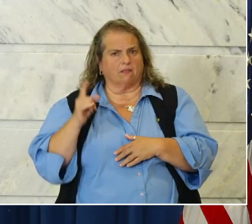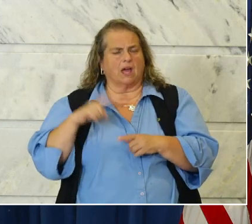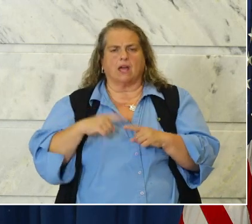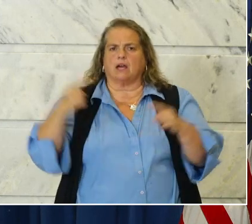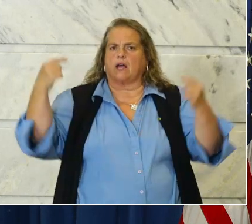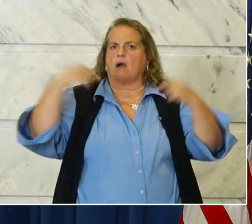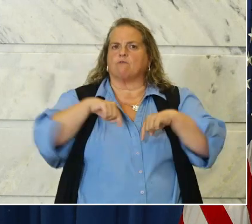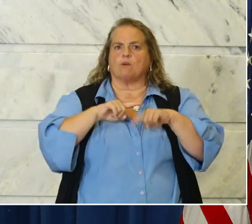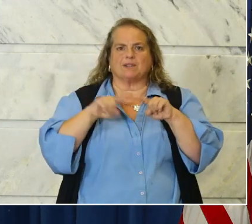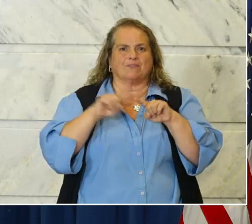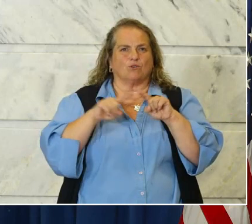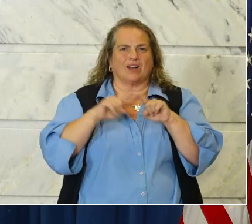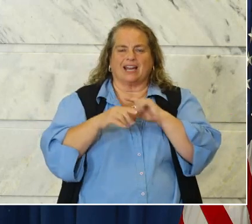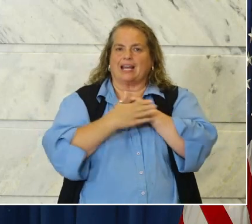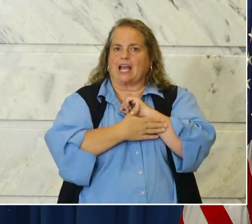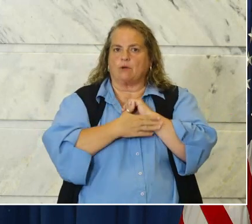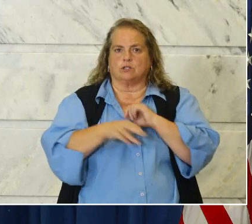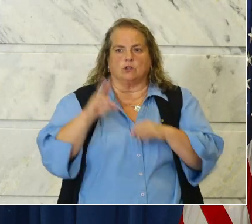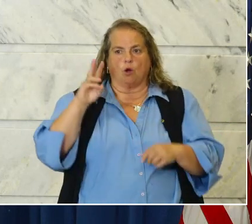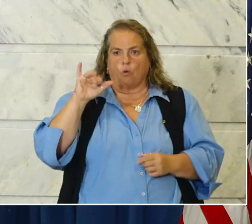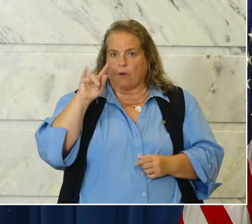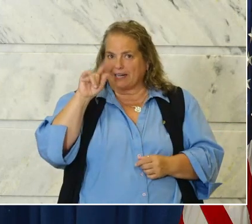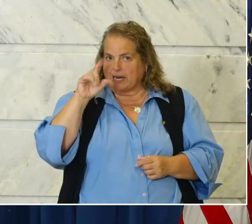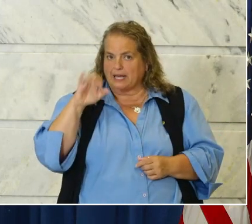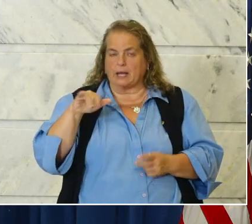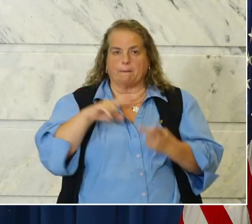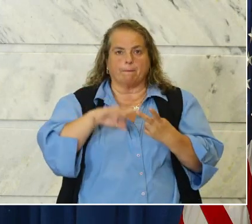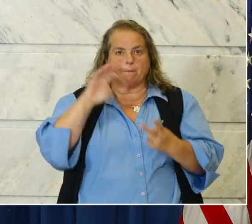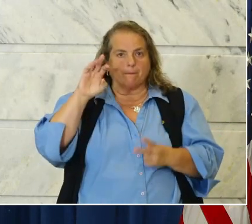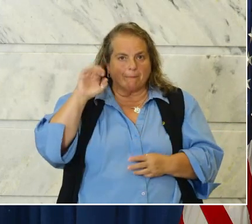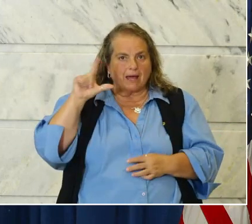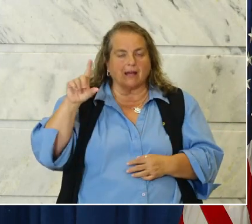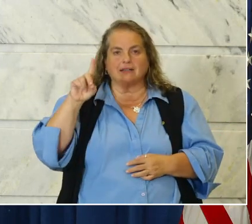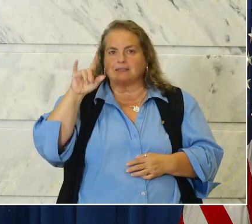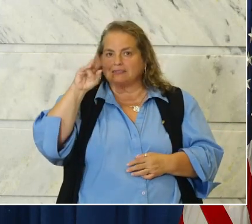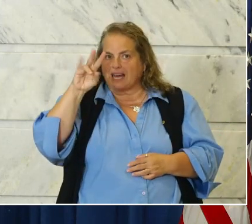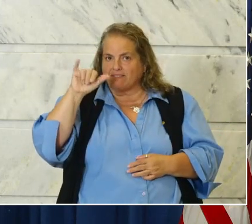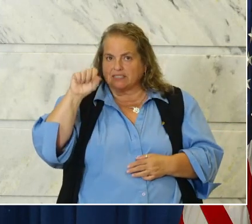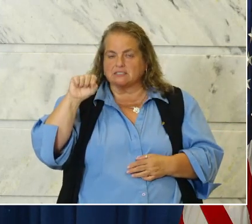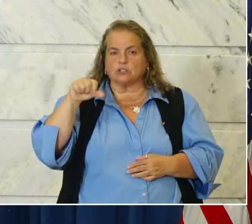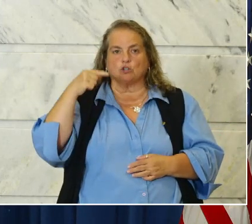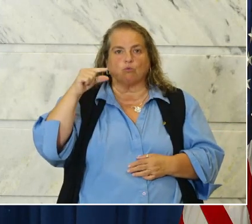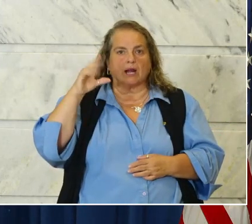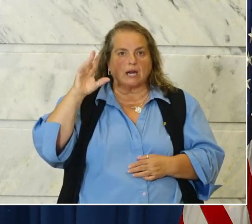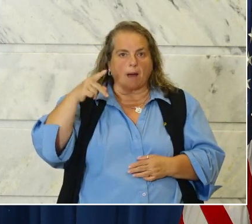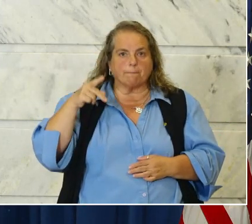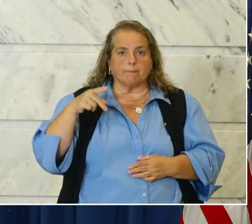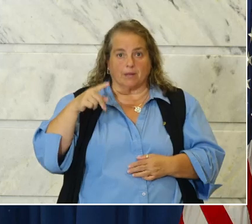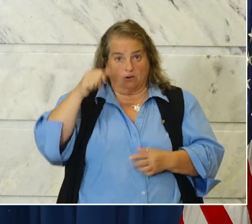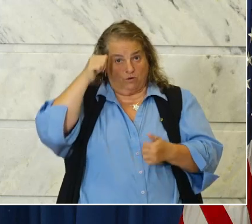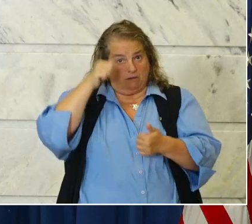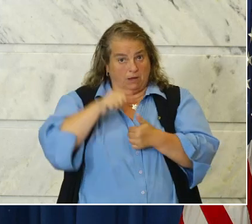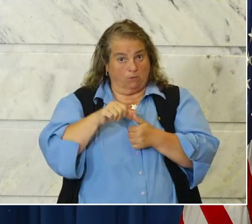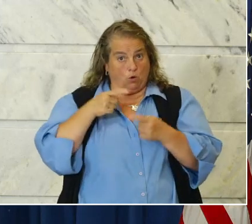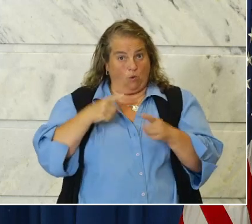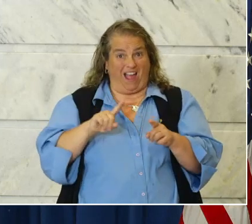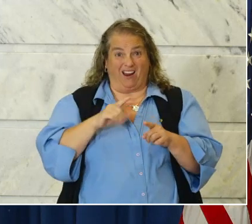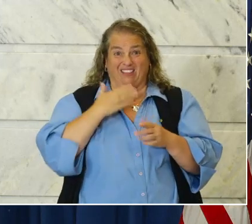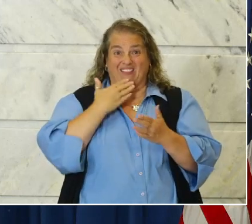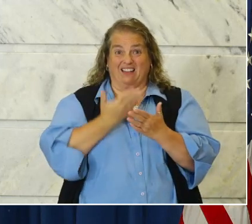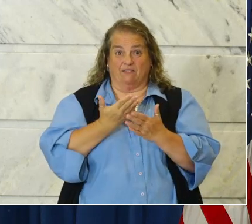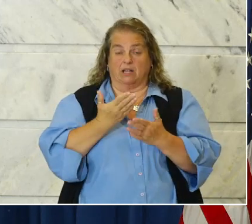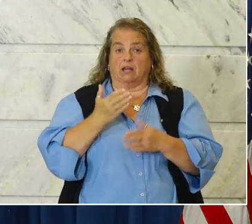different counties: Bullitt, Whitley, Bell, Davis, Greenup. And remember that while, thankfully,